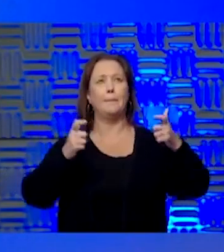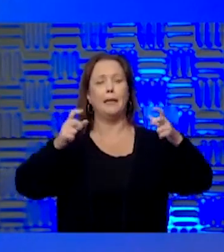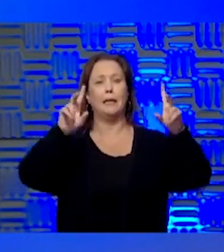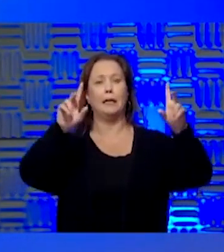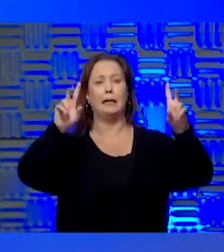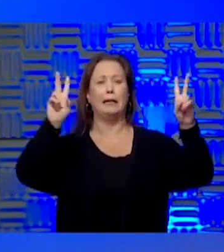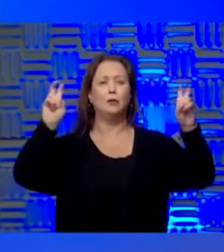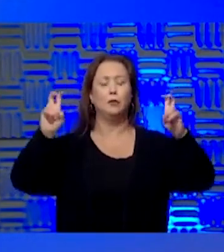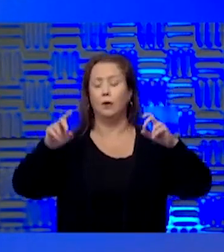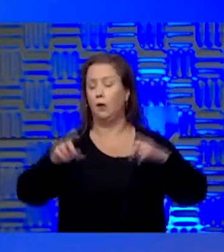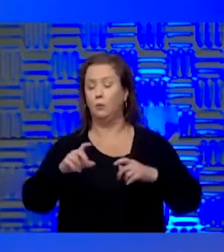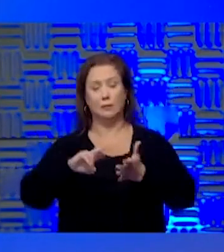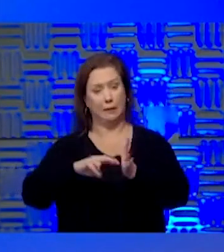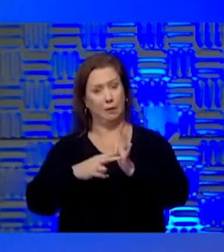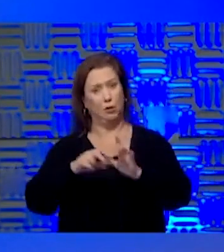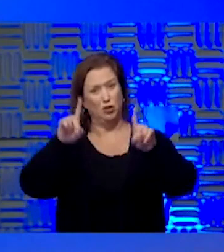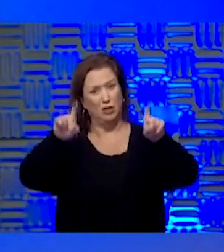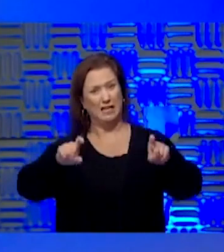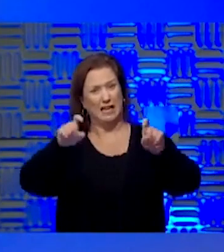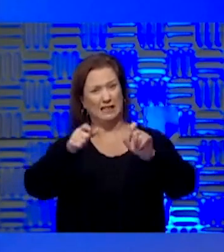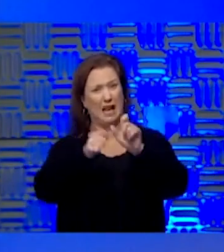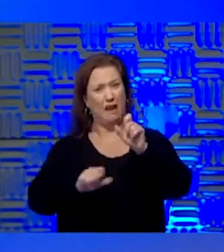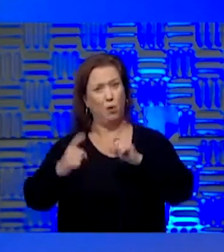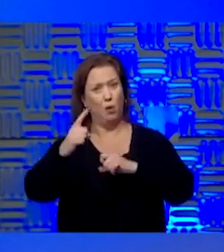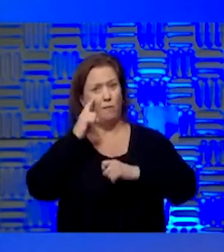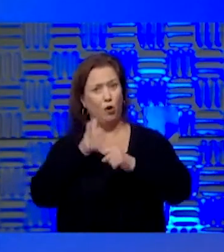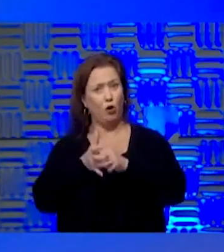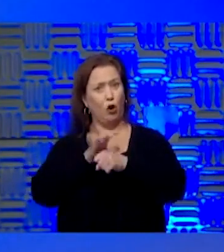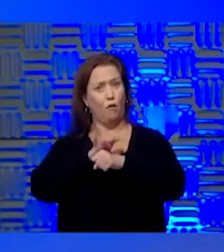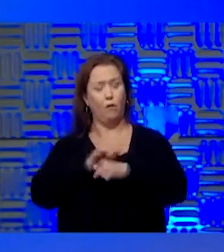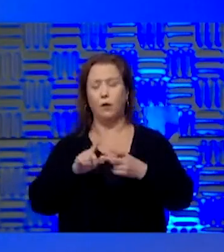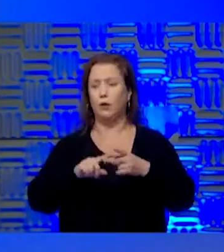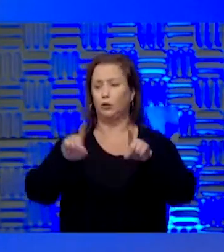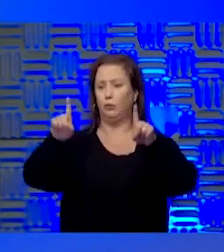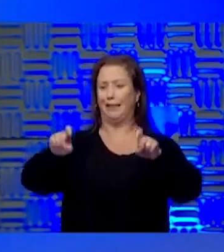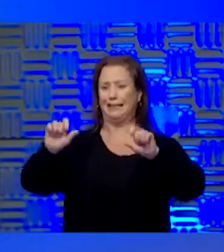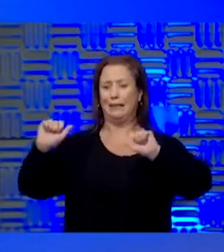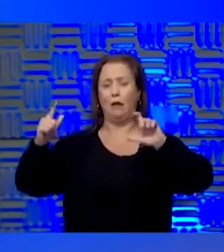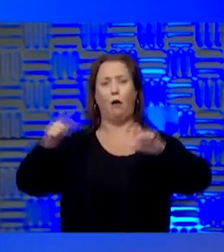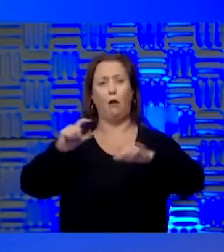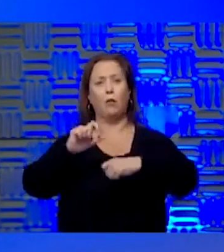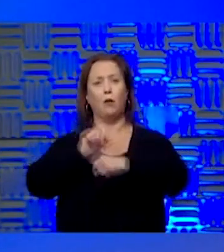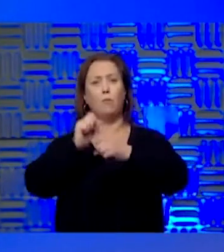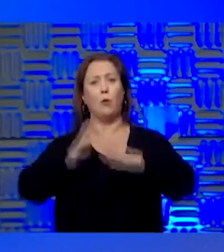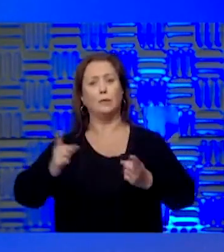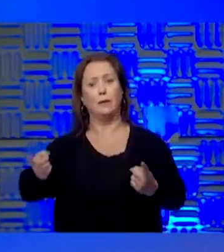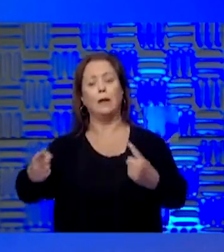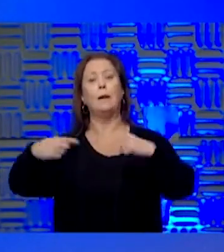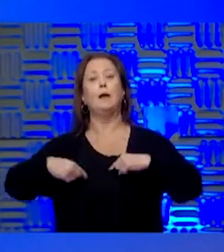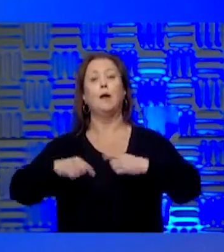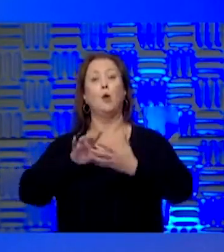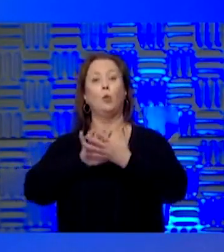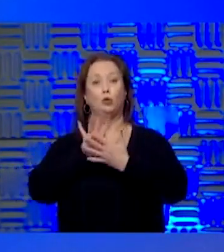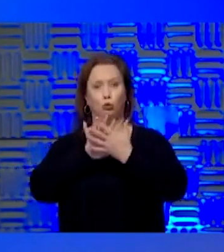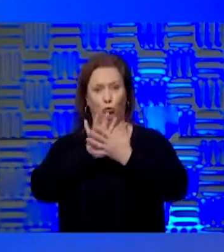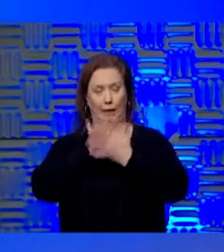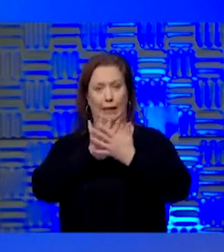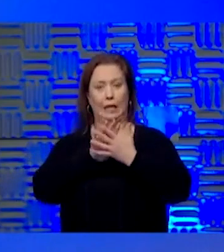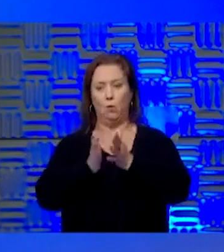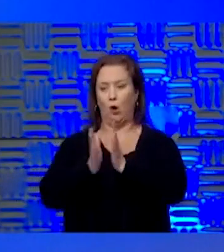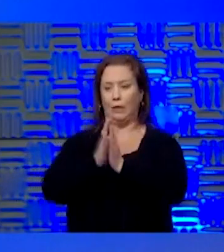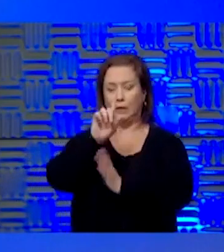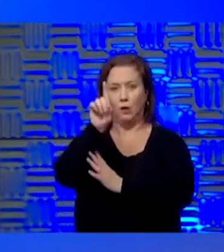testing everybody then for COVID? Should we be testing all of our employees when they come in? We're certainly screening them, asking